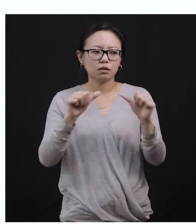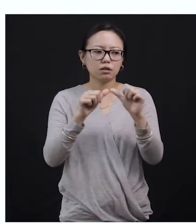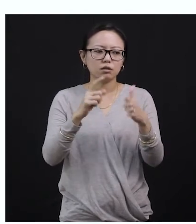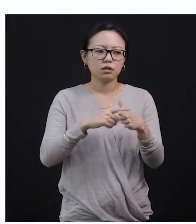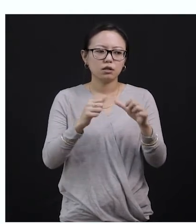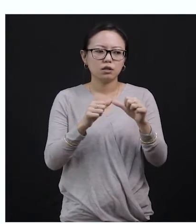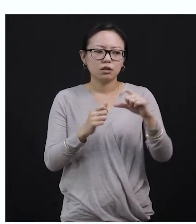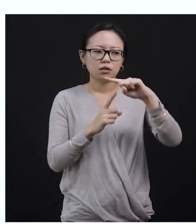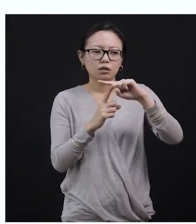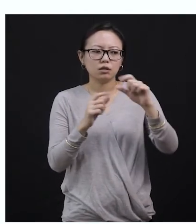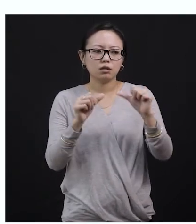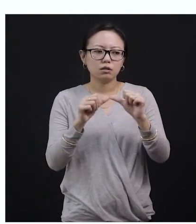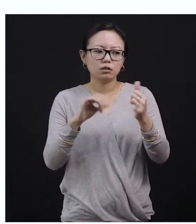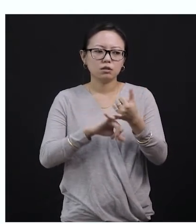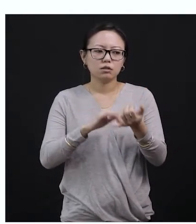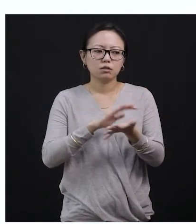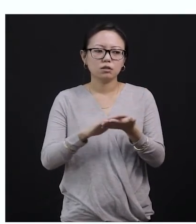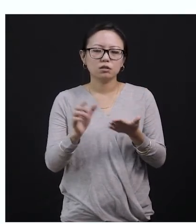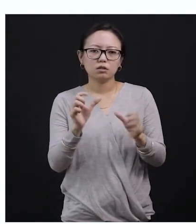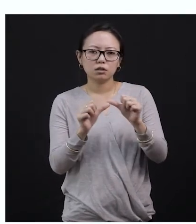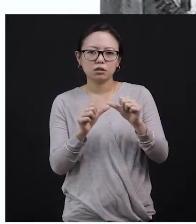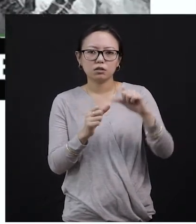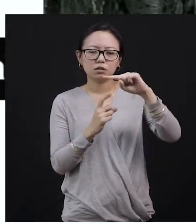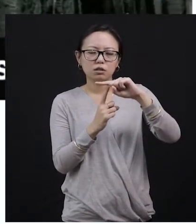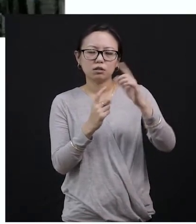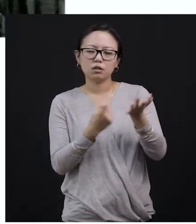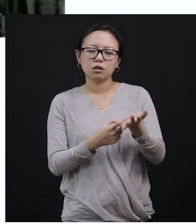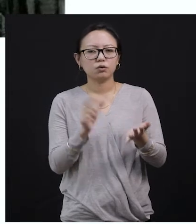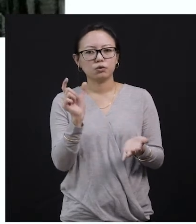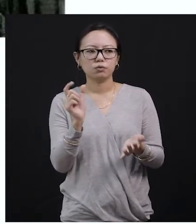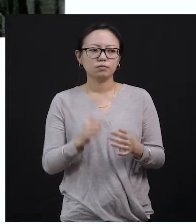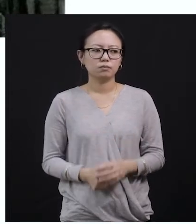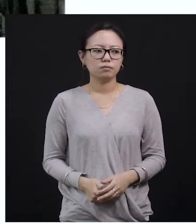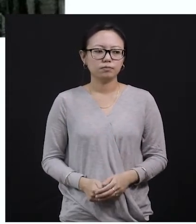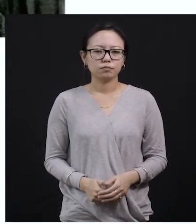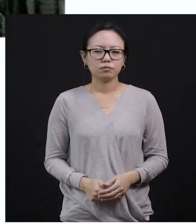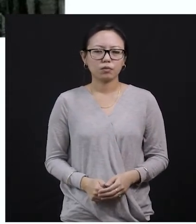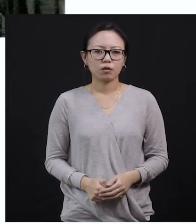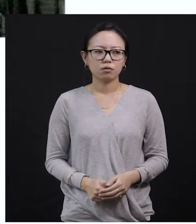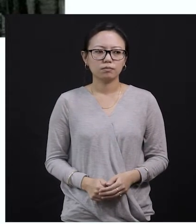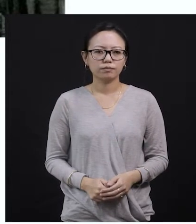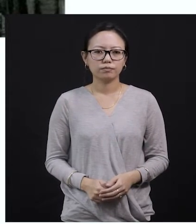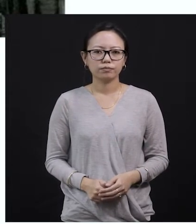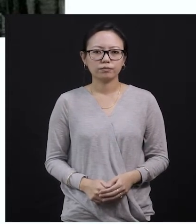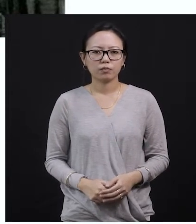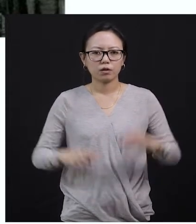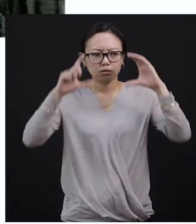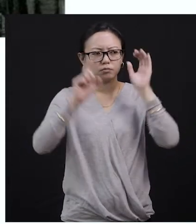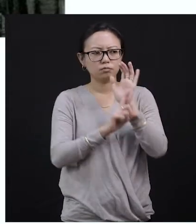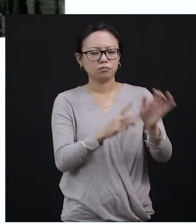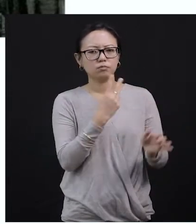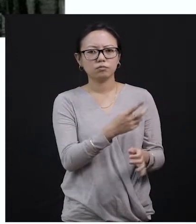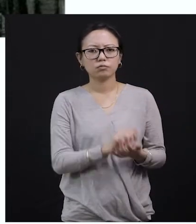Now let's discuss on two of these rulers, right? So the first one, this one is